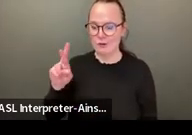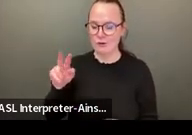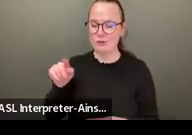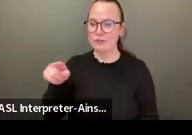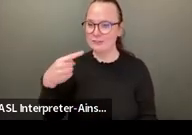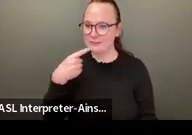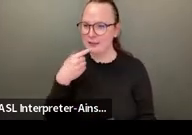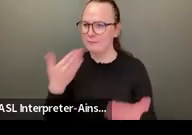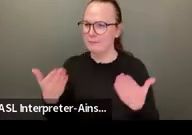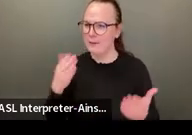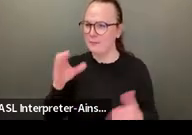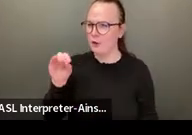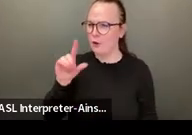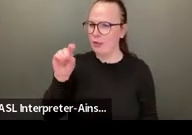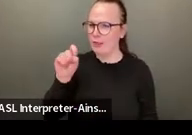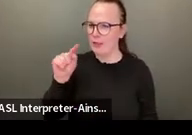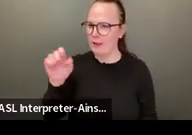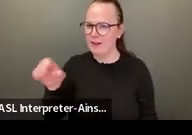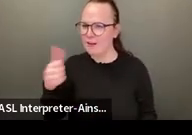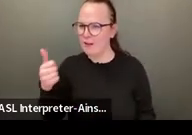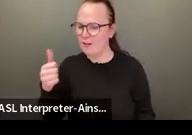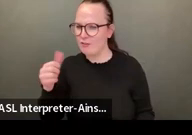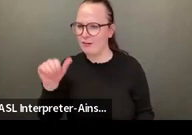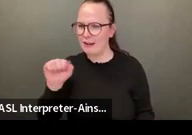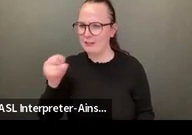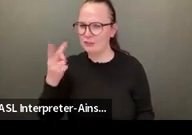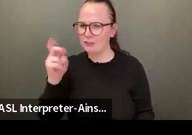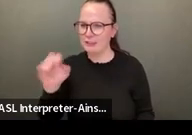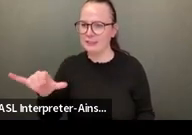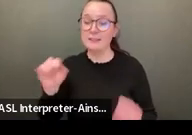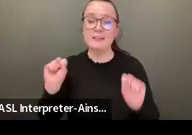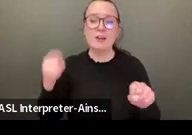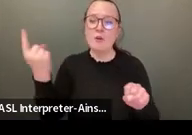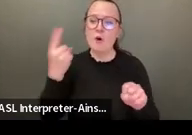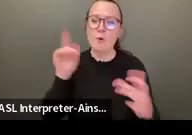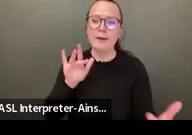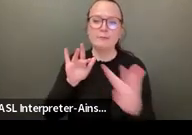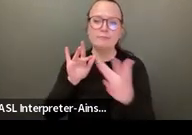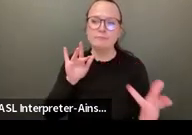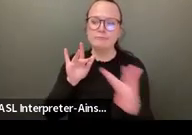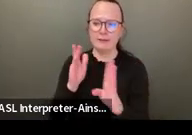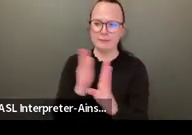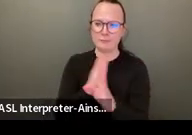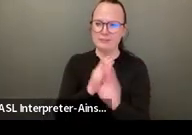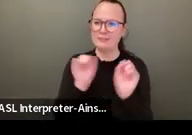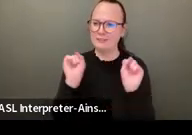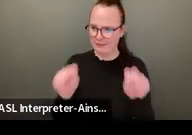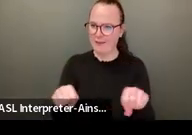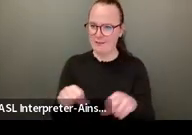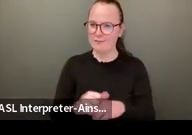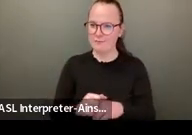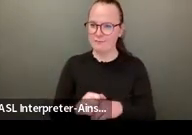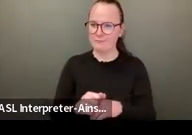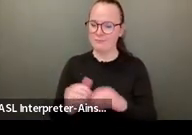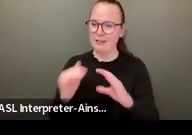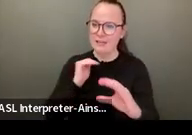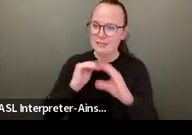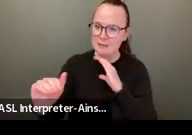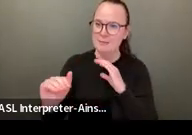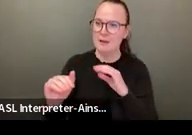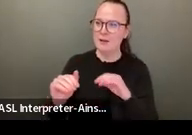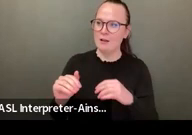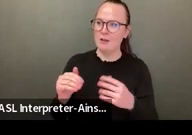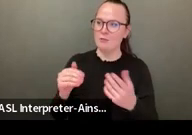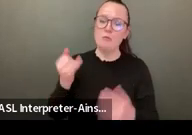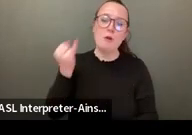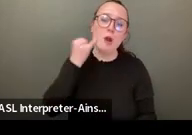beginning, maybe Ashley said it, you can always reach out to us in between also. Send us those hypotheticals. We will send